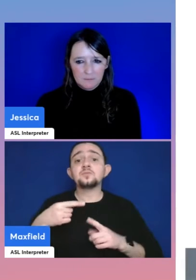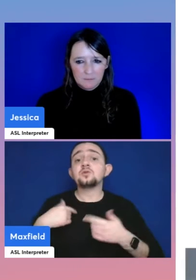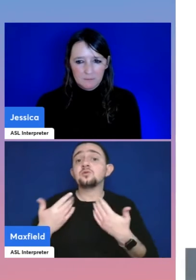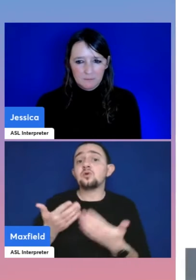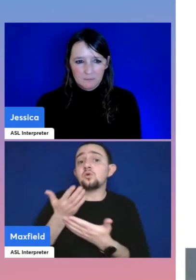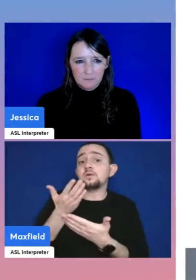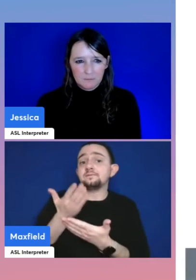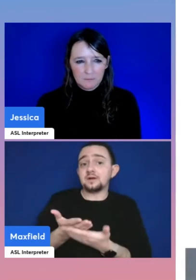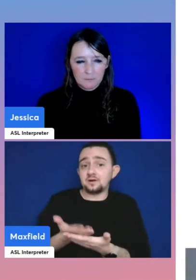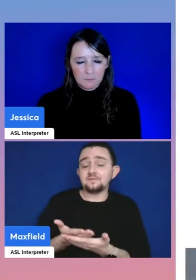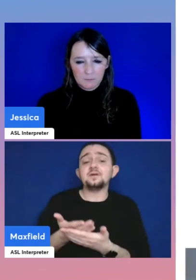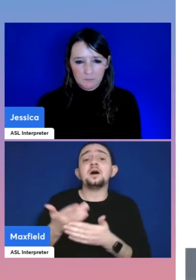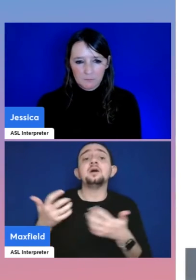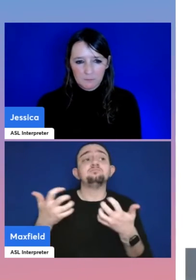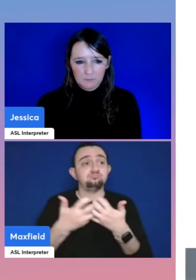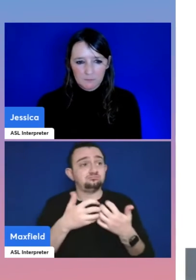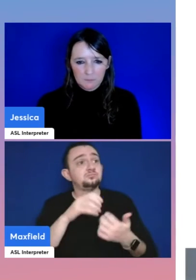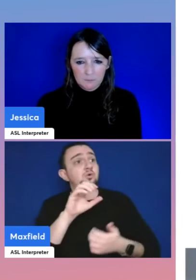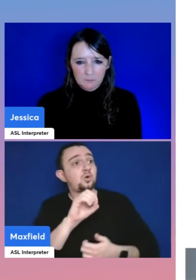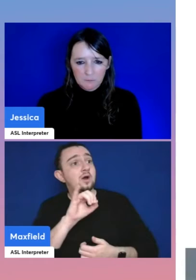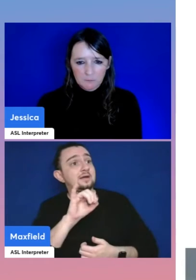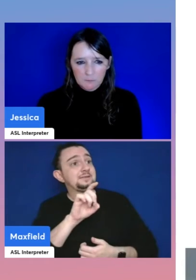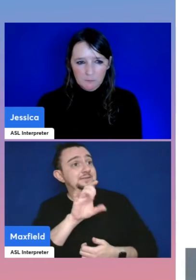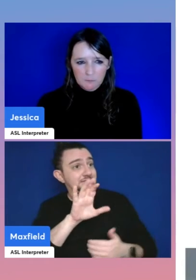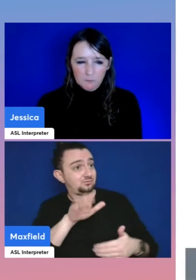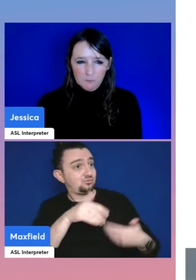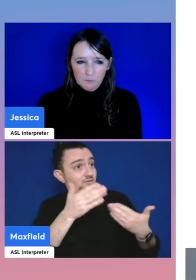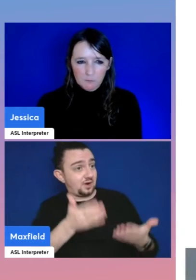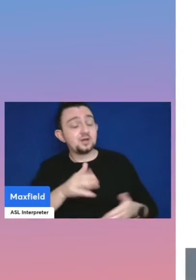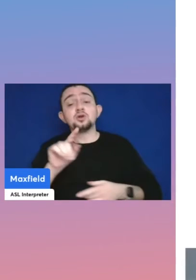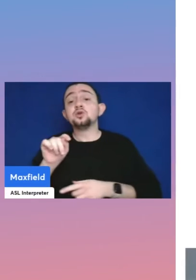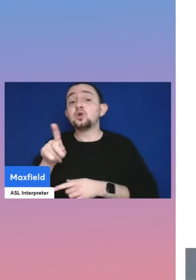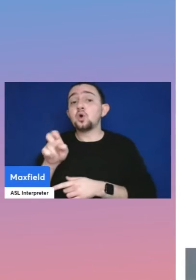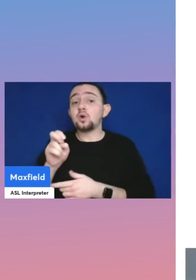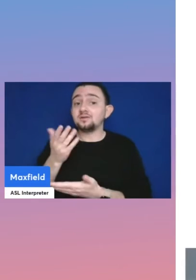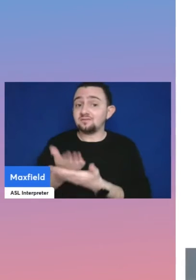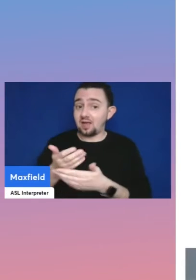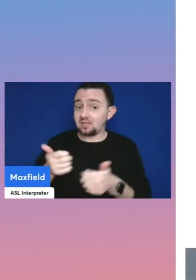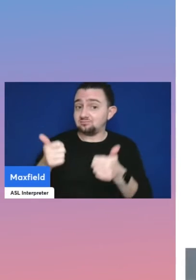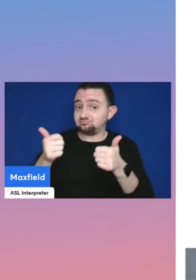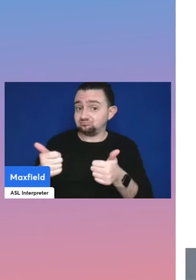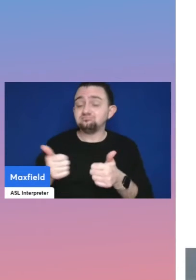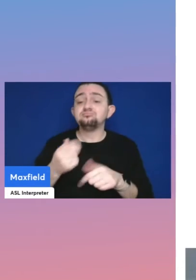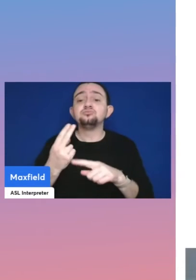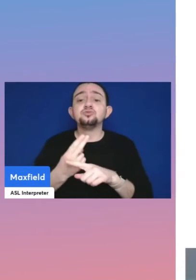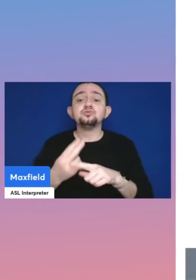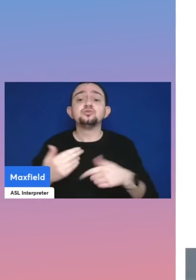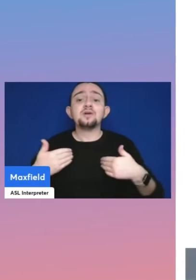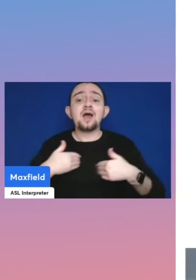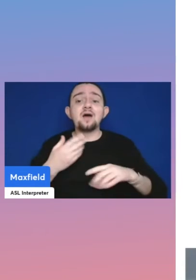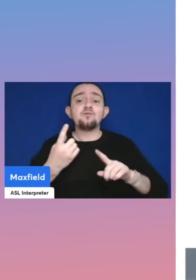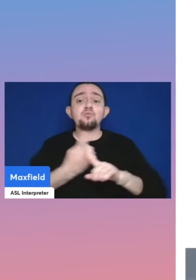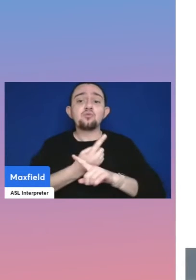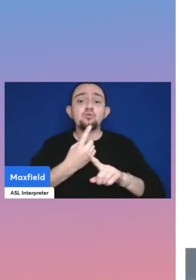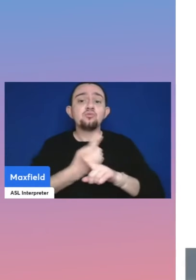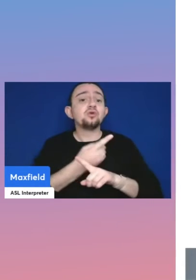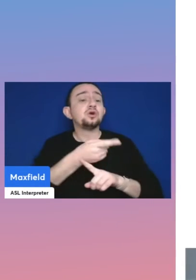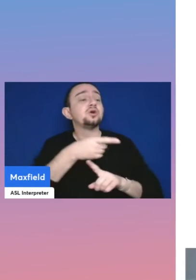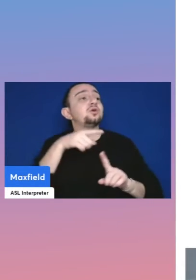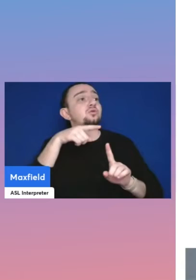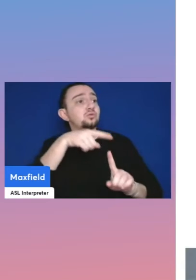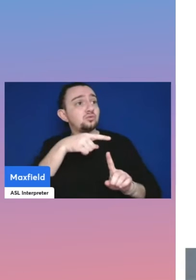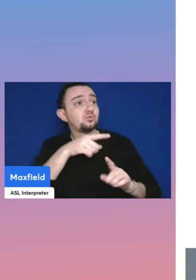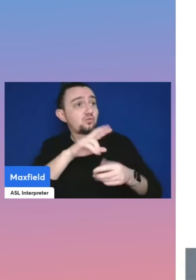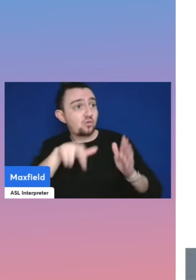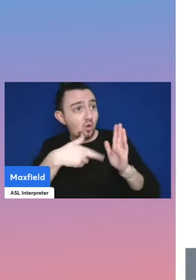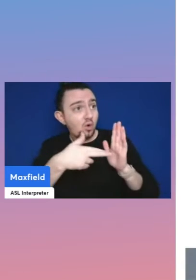the OIDC provider. And if the token is valid and the user has the appropriate role, Vault provides a token granting access